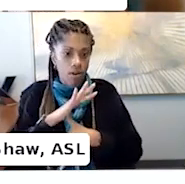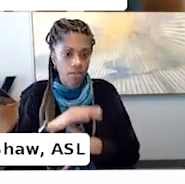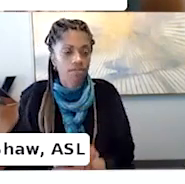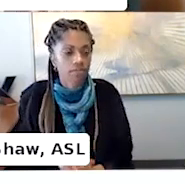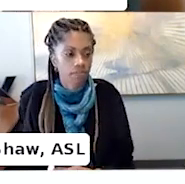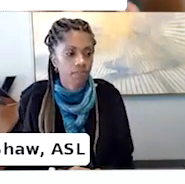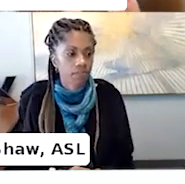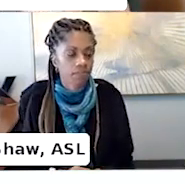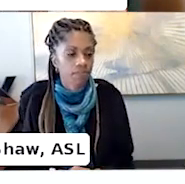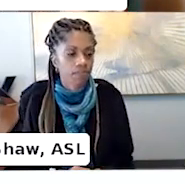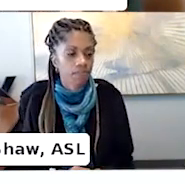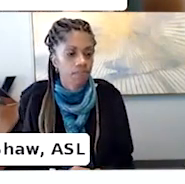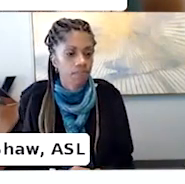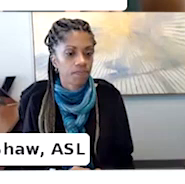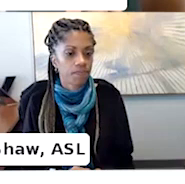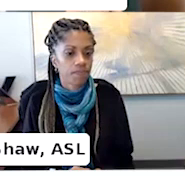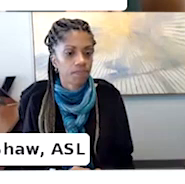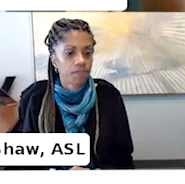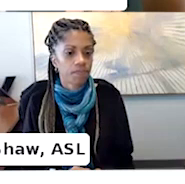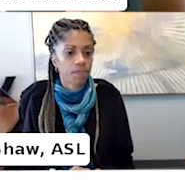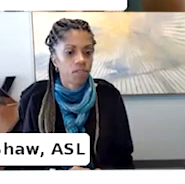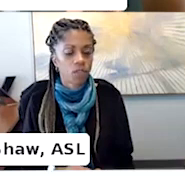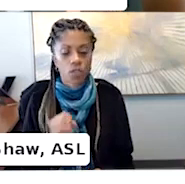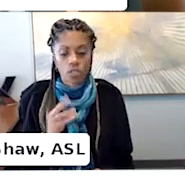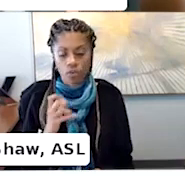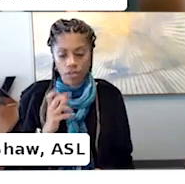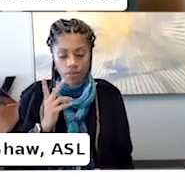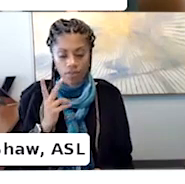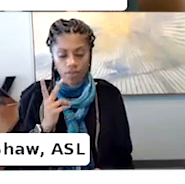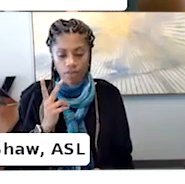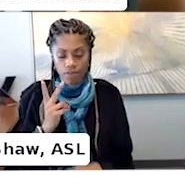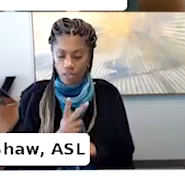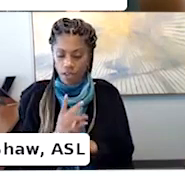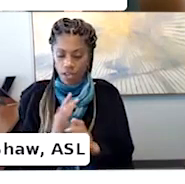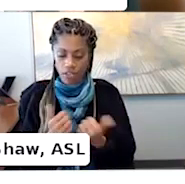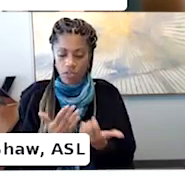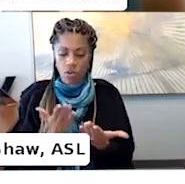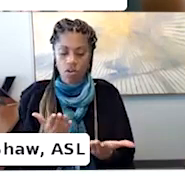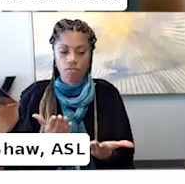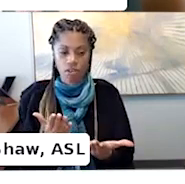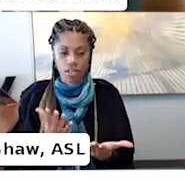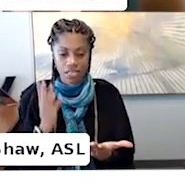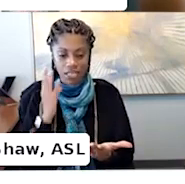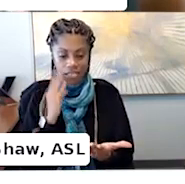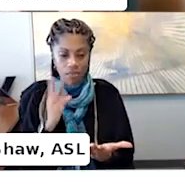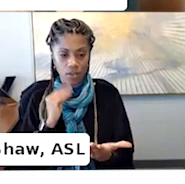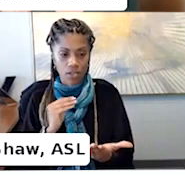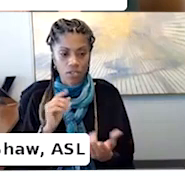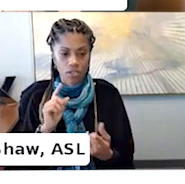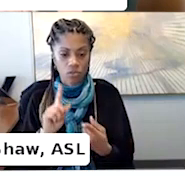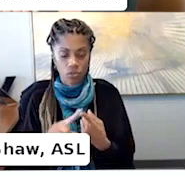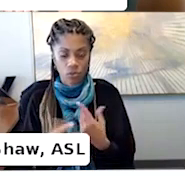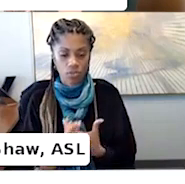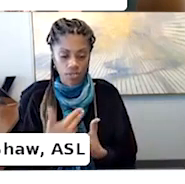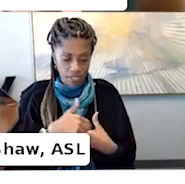same experience, right, to participants, to the partners we work with, and to impact the audiences that are getting to listen